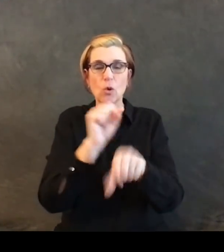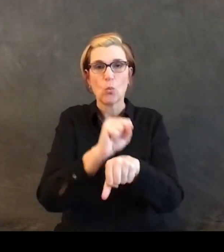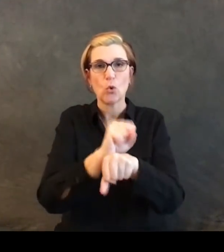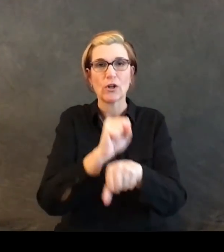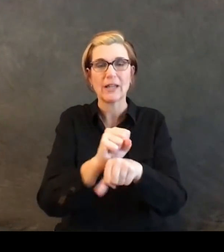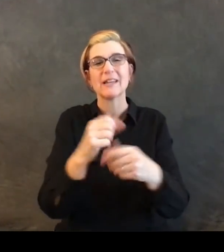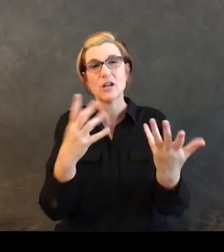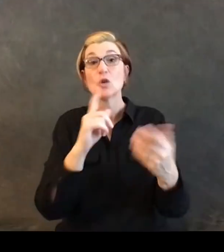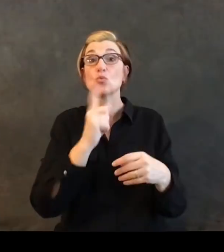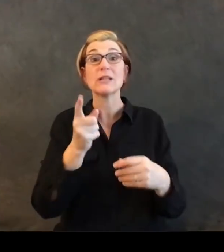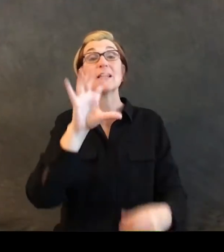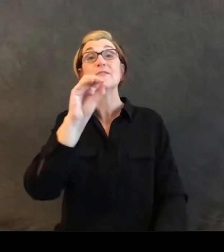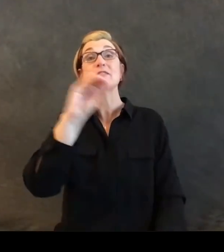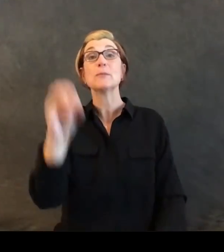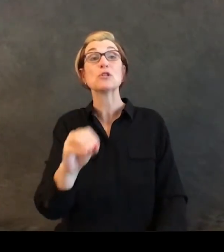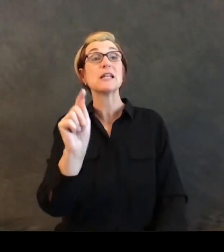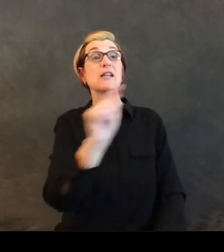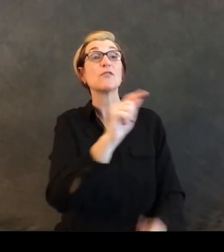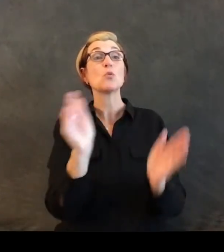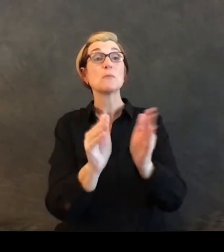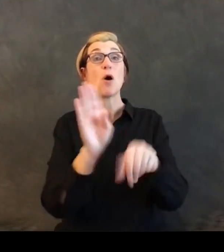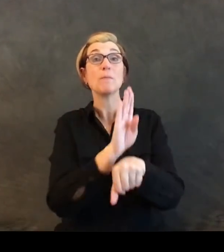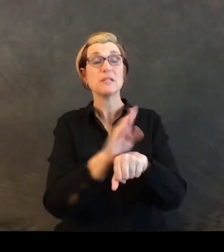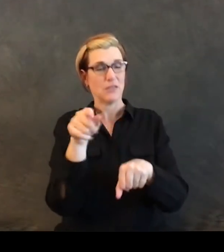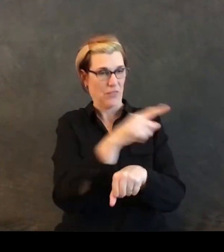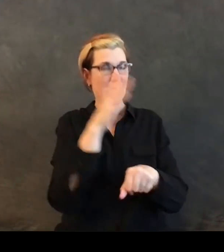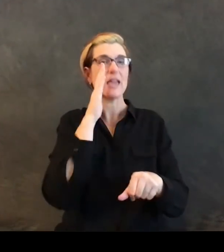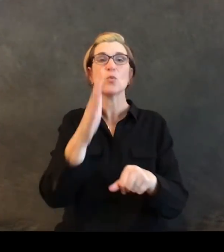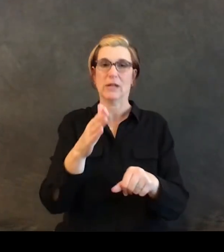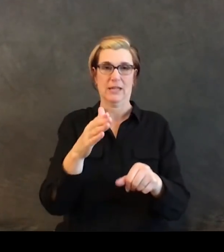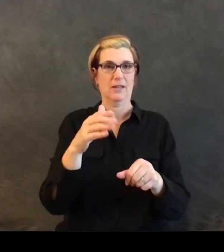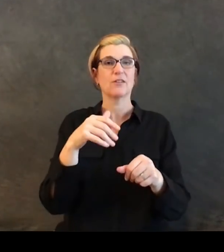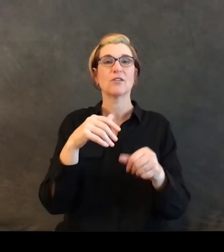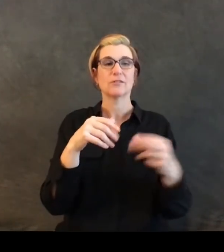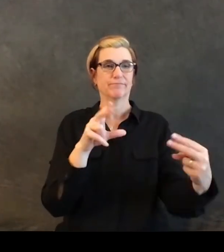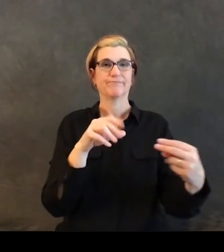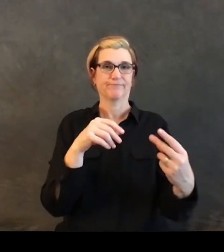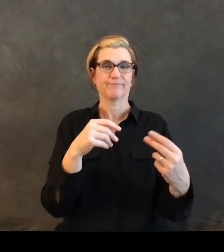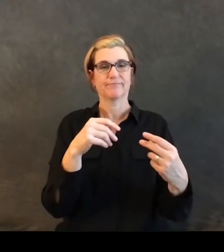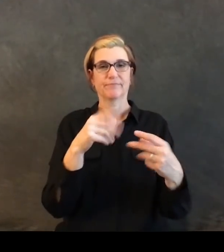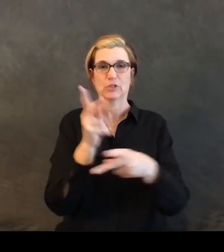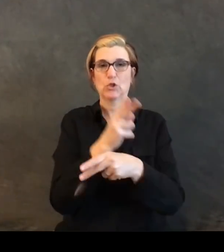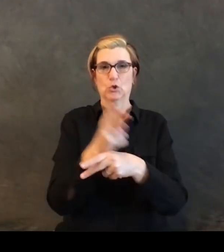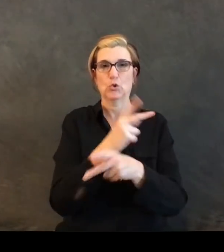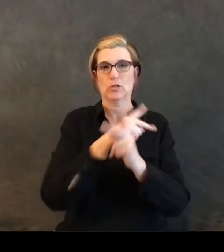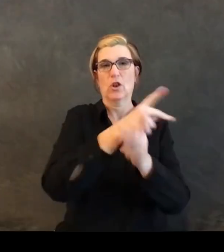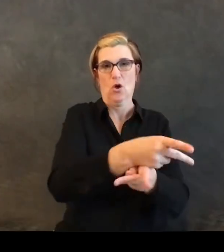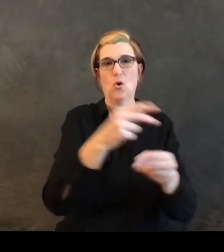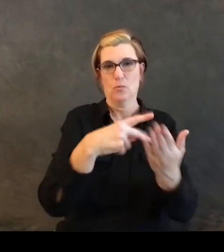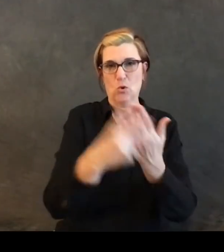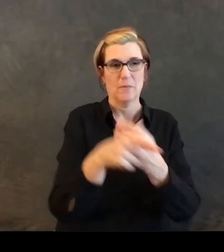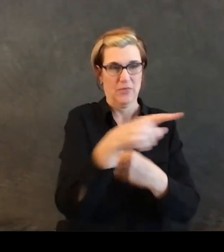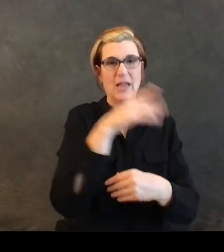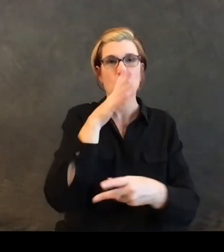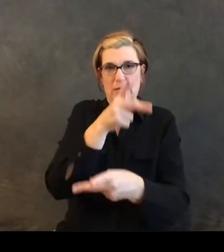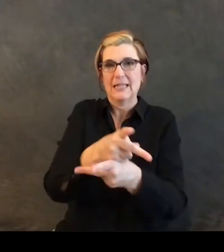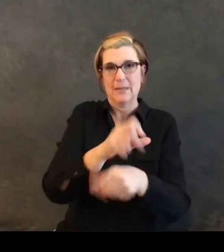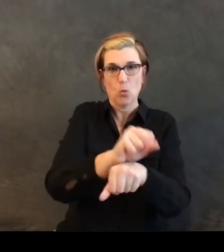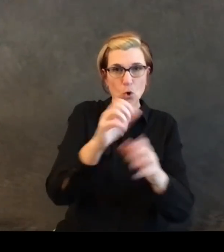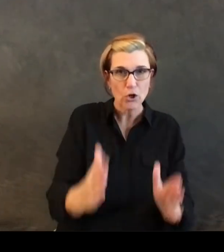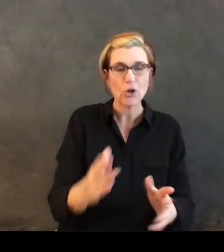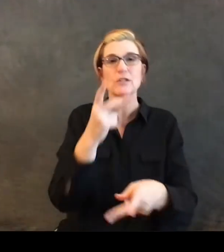So this was, our number one issue was how do we make sure that American workers who needed to keep getting